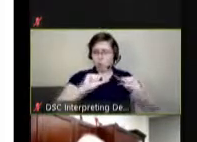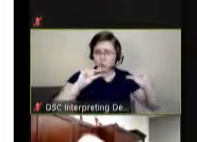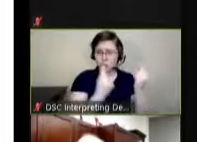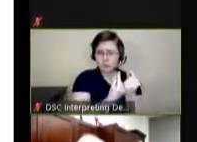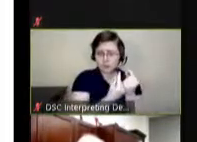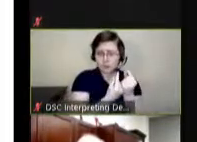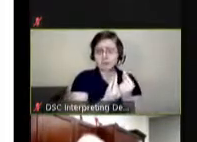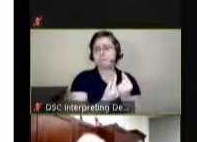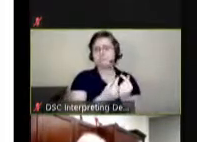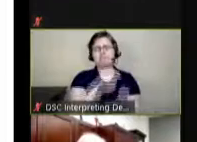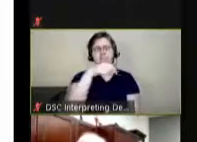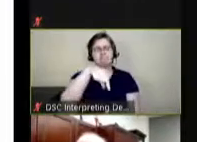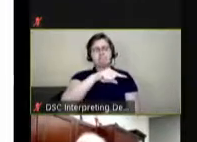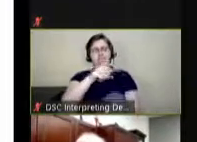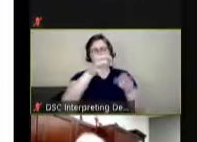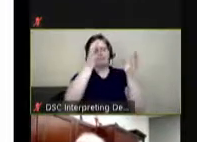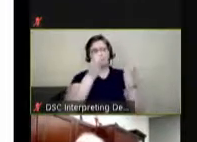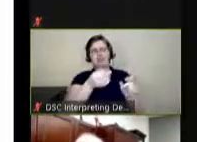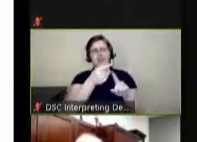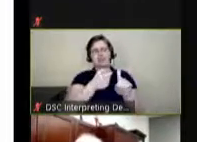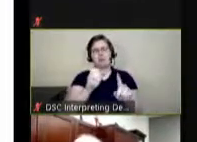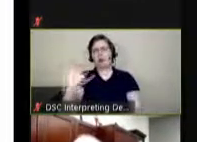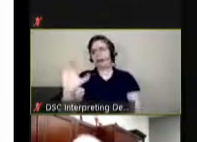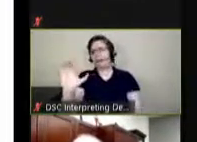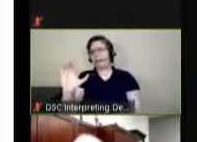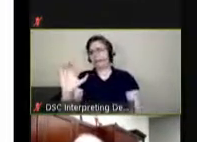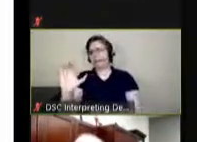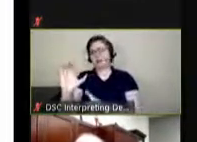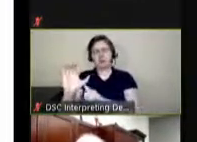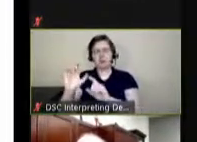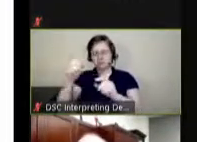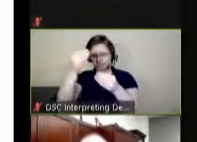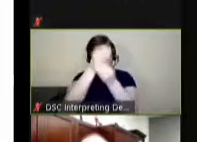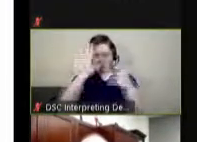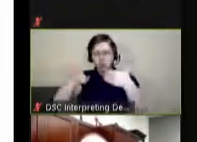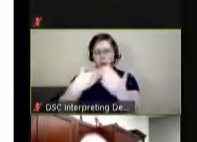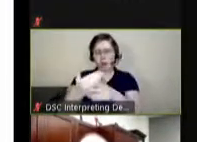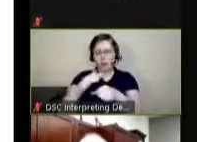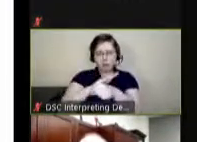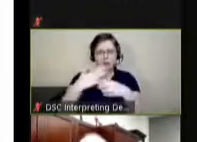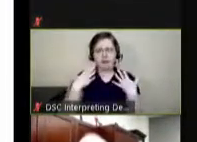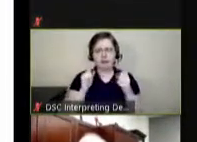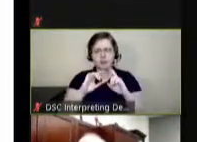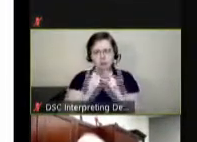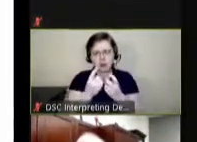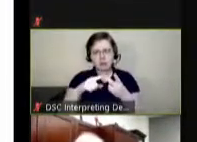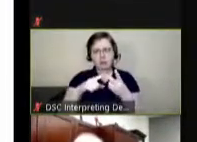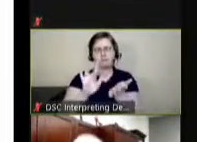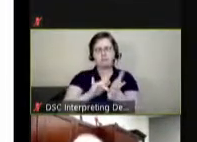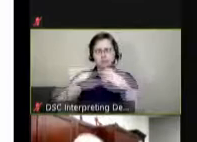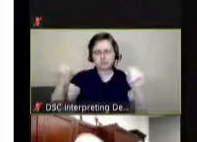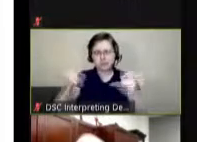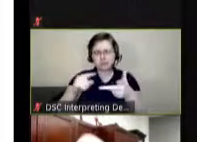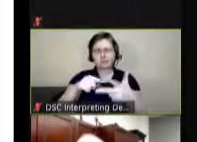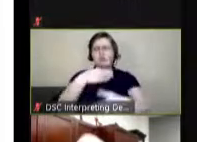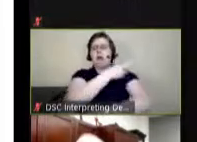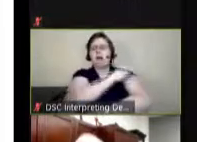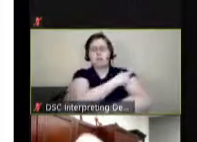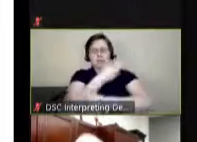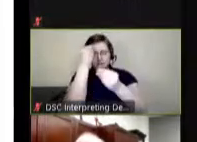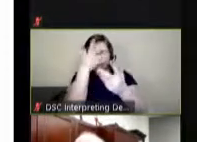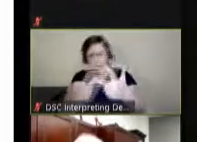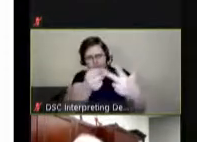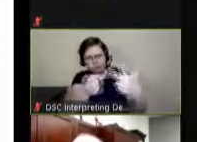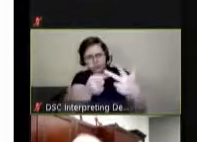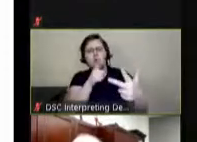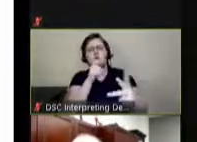those are dictated from Columbus to all the health departments, to pharmacies, to hospitals on who gets it.